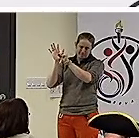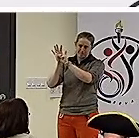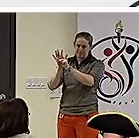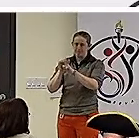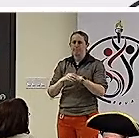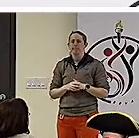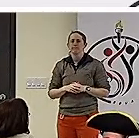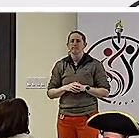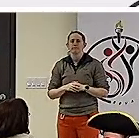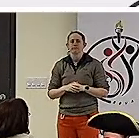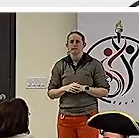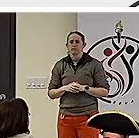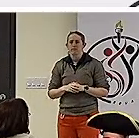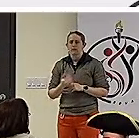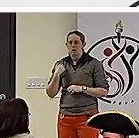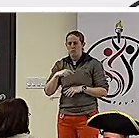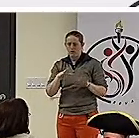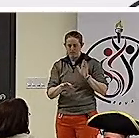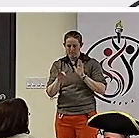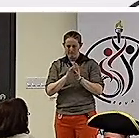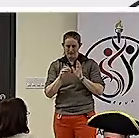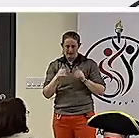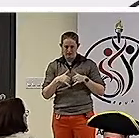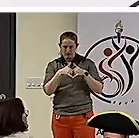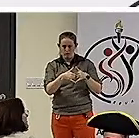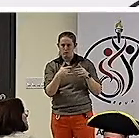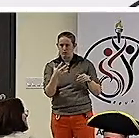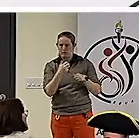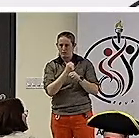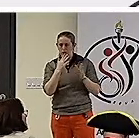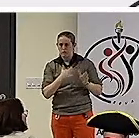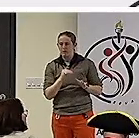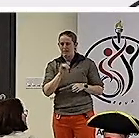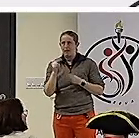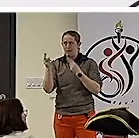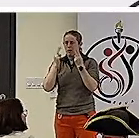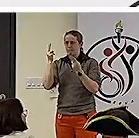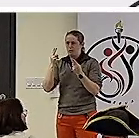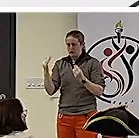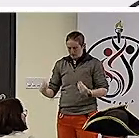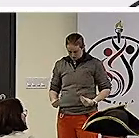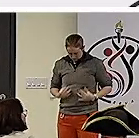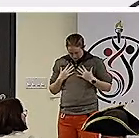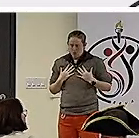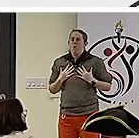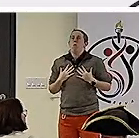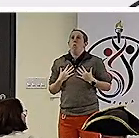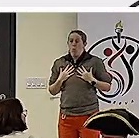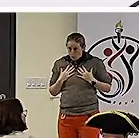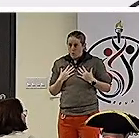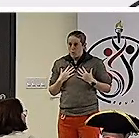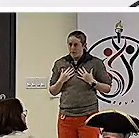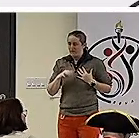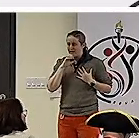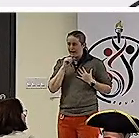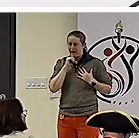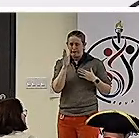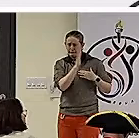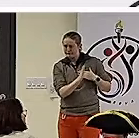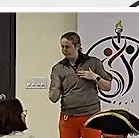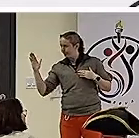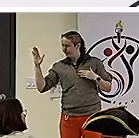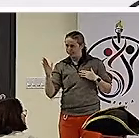When we were selecting the recipients, this award recipient's nomination inspired us to reflect on the age range for our Youth Champion